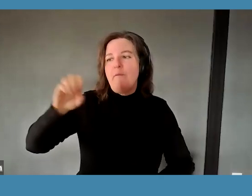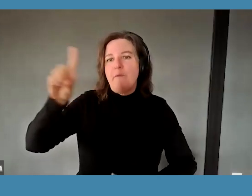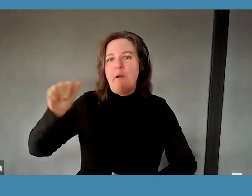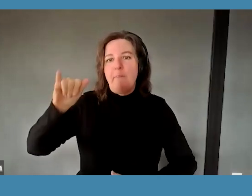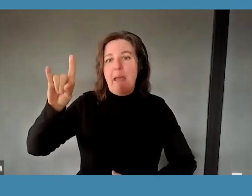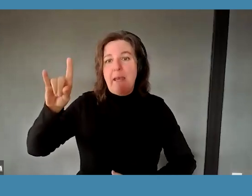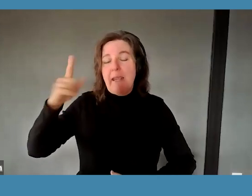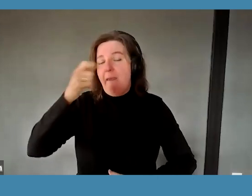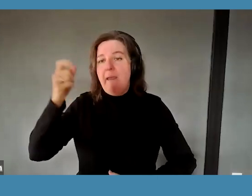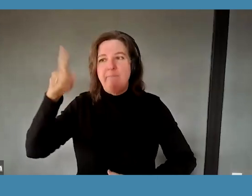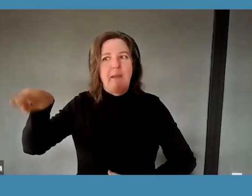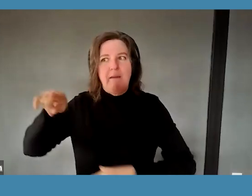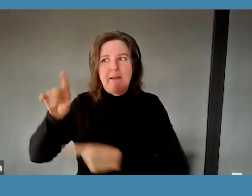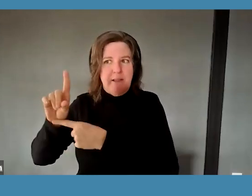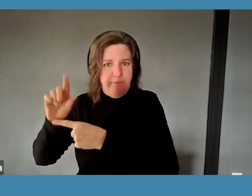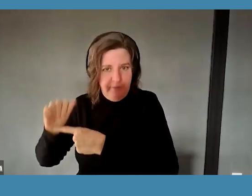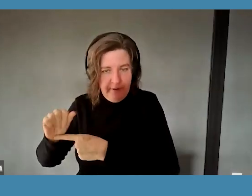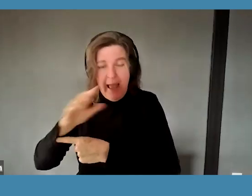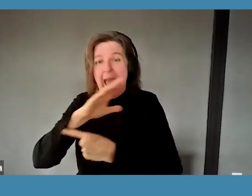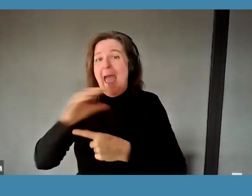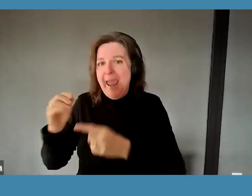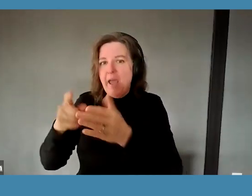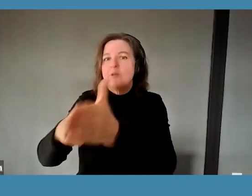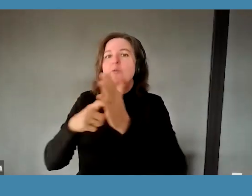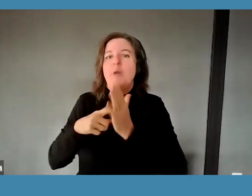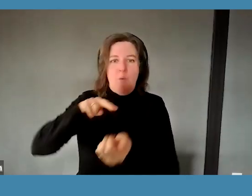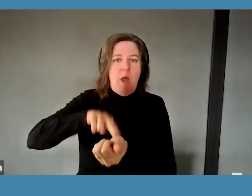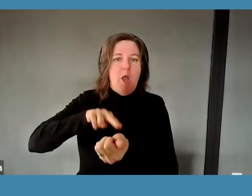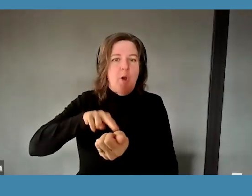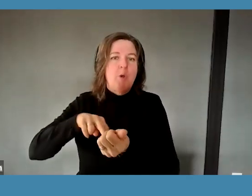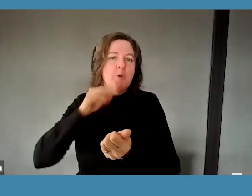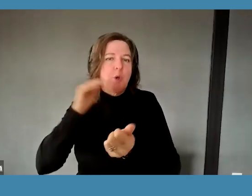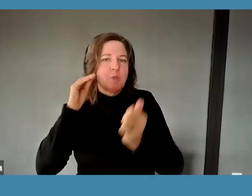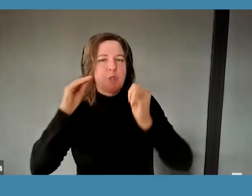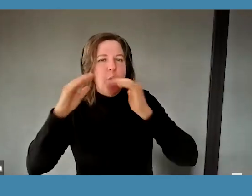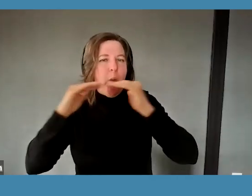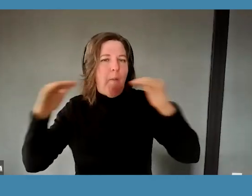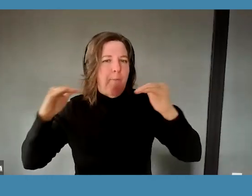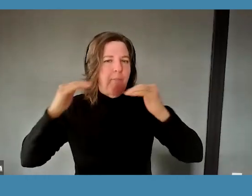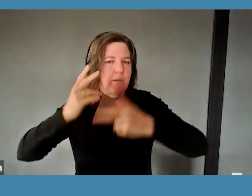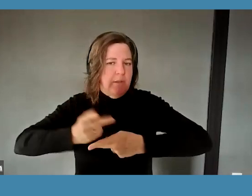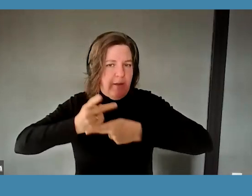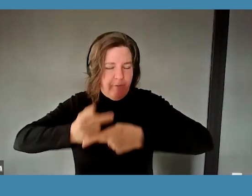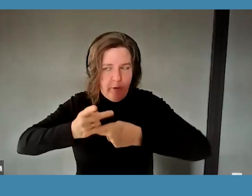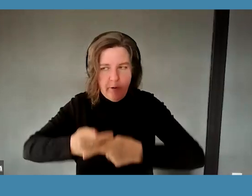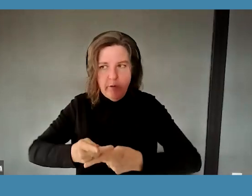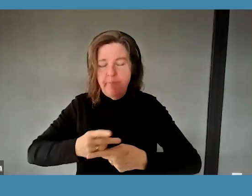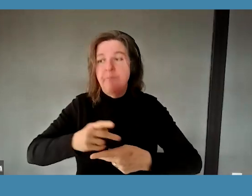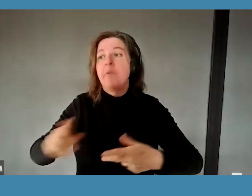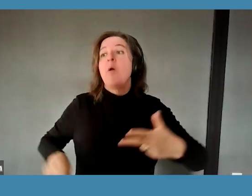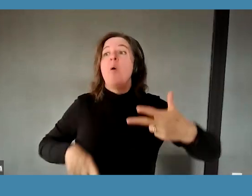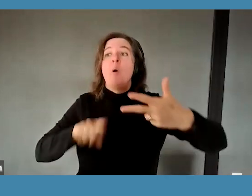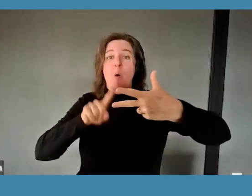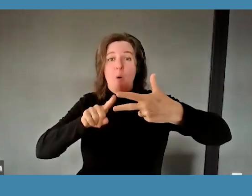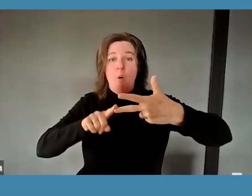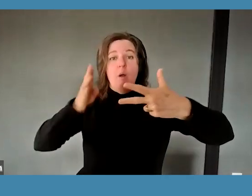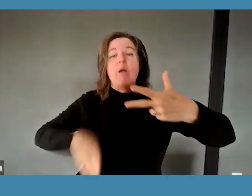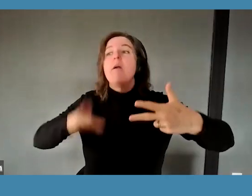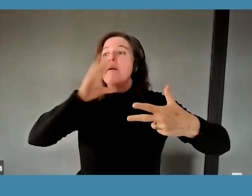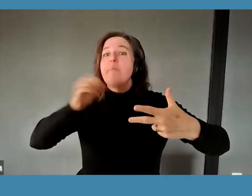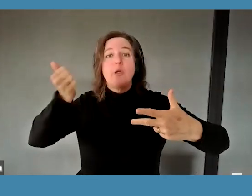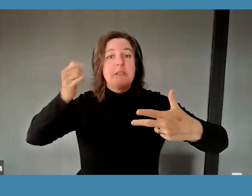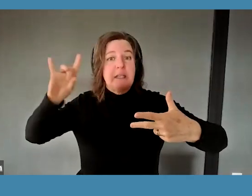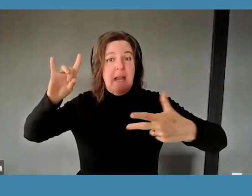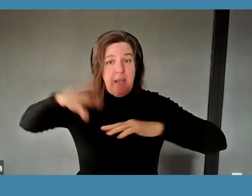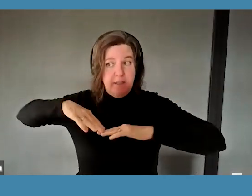you require that nursing facility level of care, or a person 18 years old or